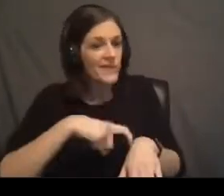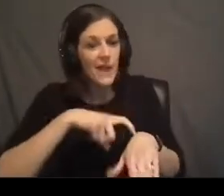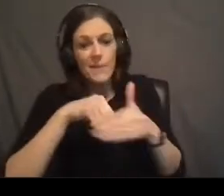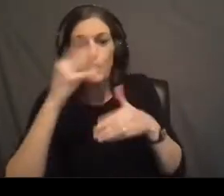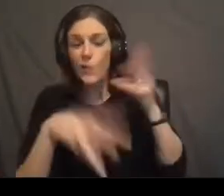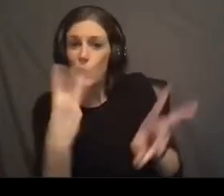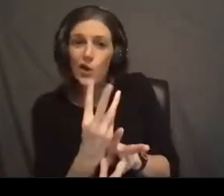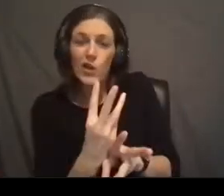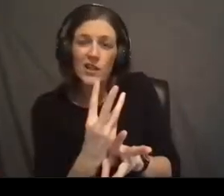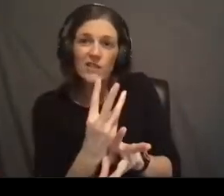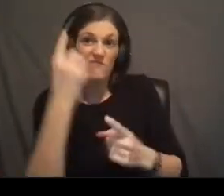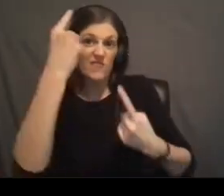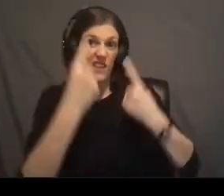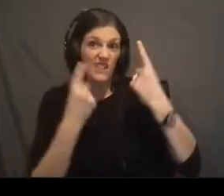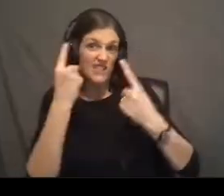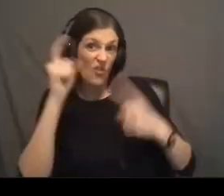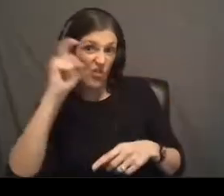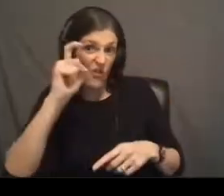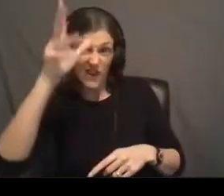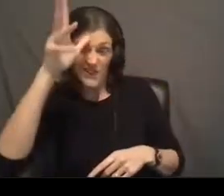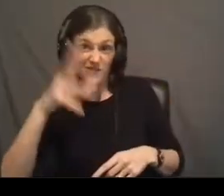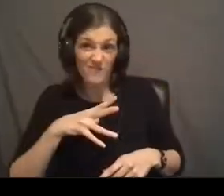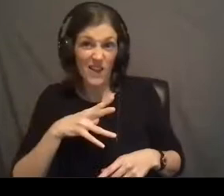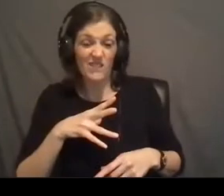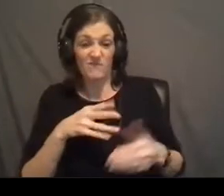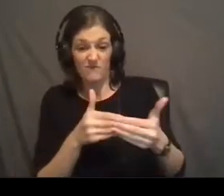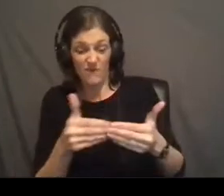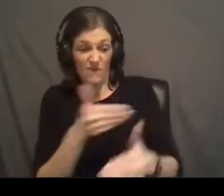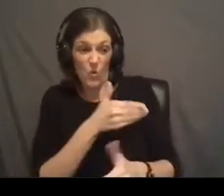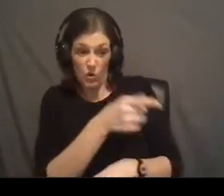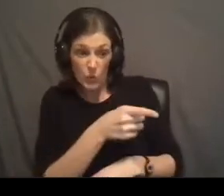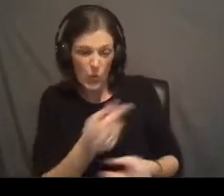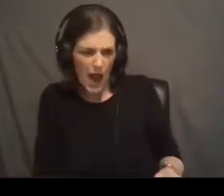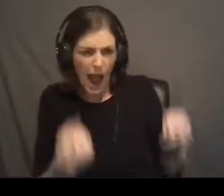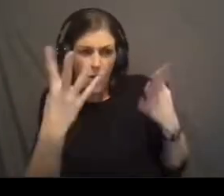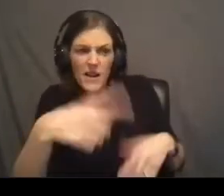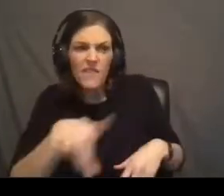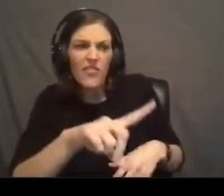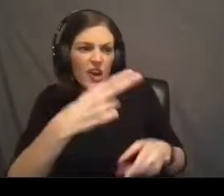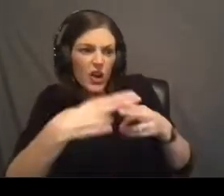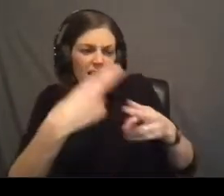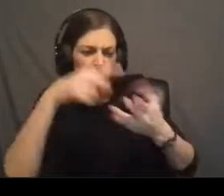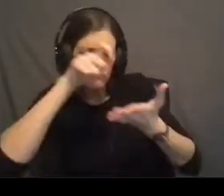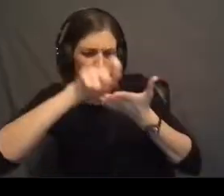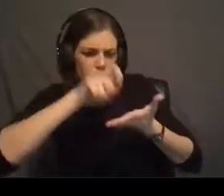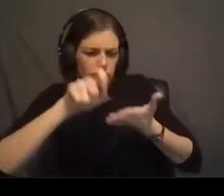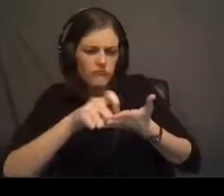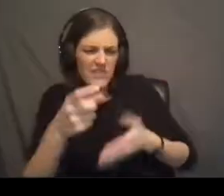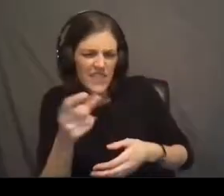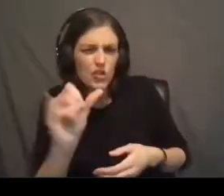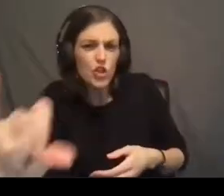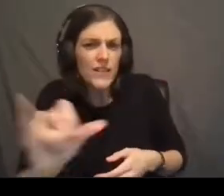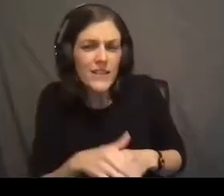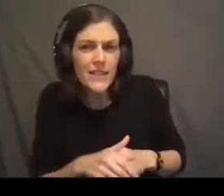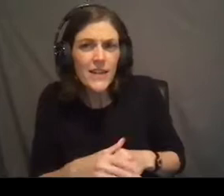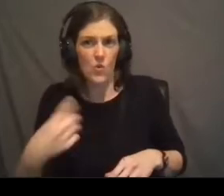world. Consider the wise men who came before you. How many of their names are written in eternity?